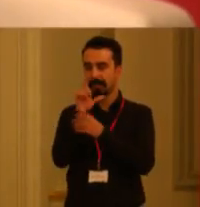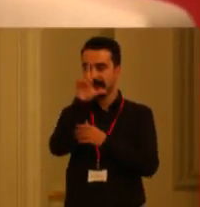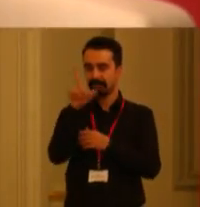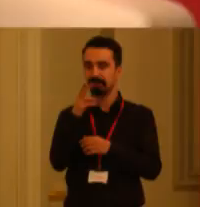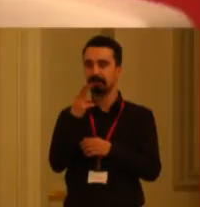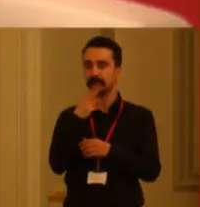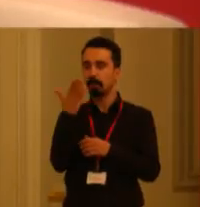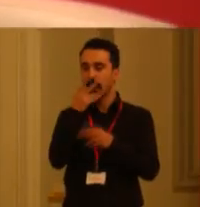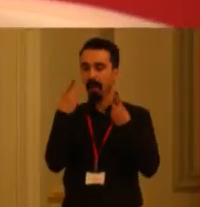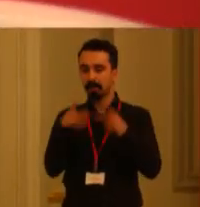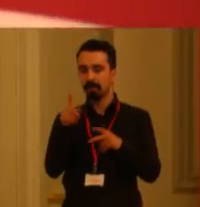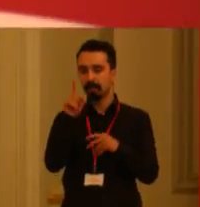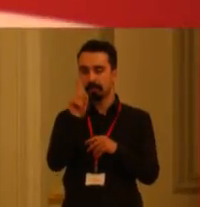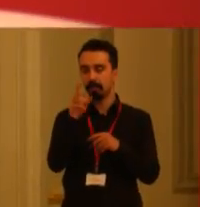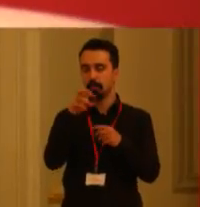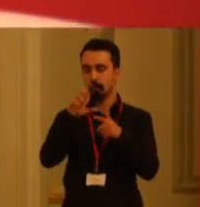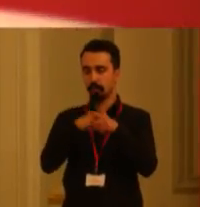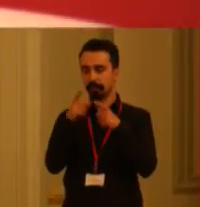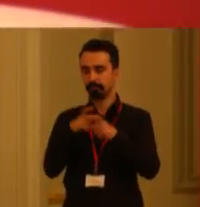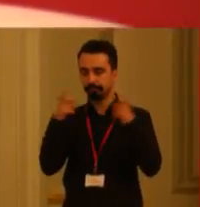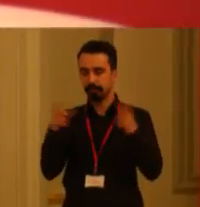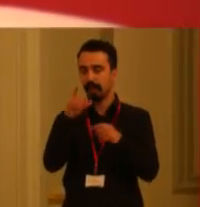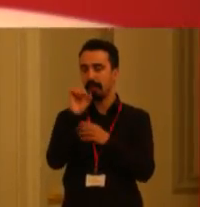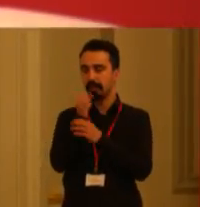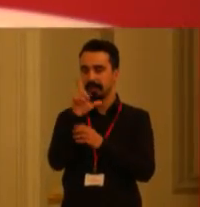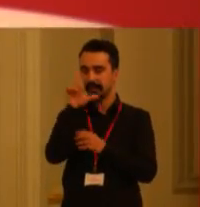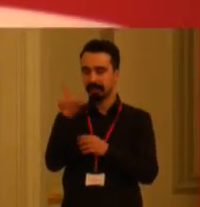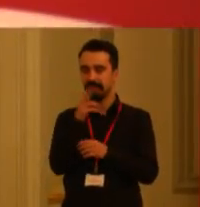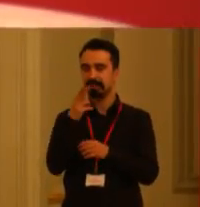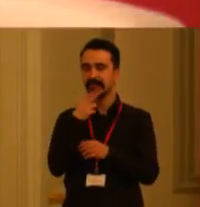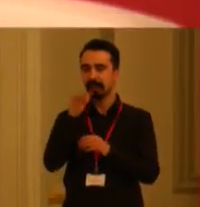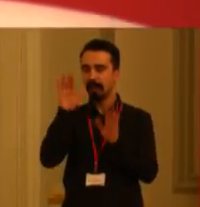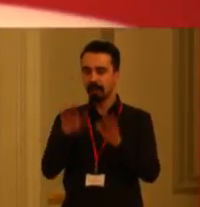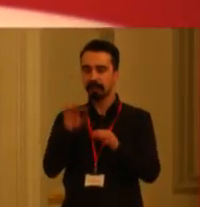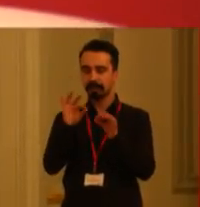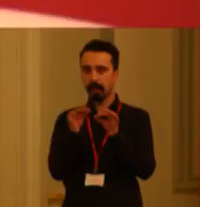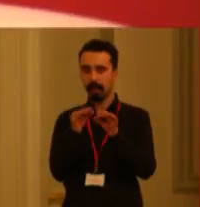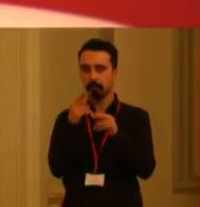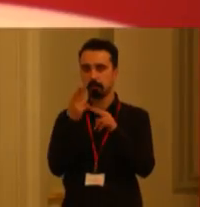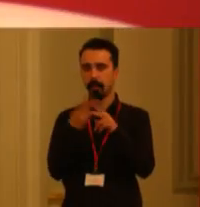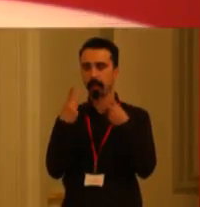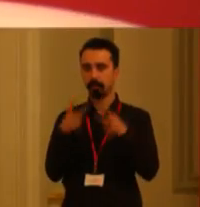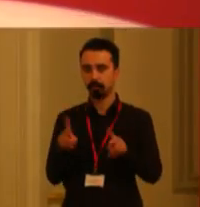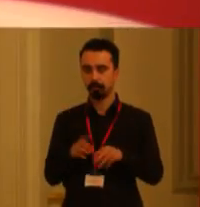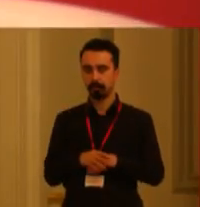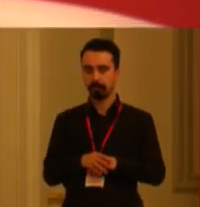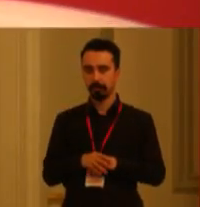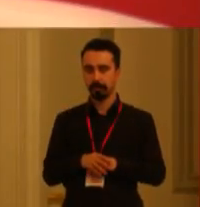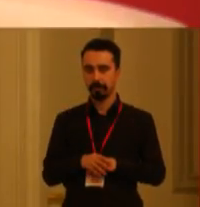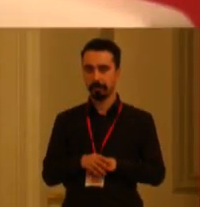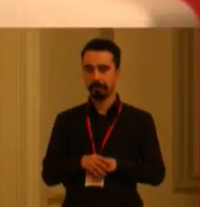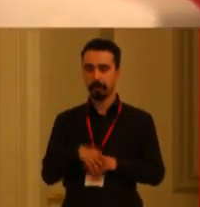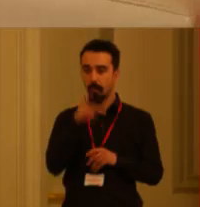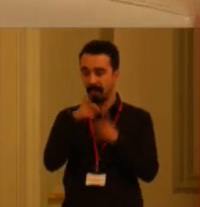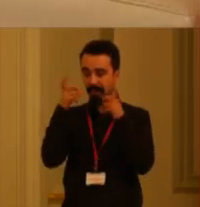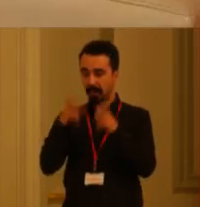develop her skills. We had this project last year, schooling of girls at the